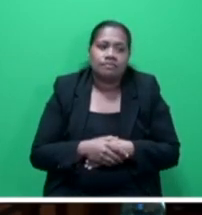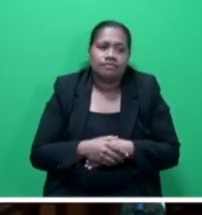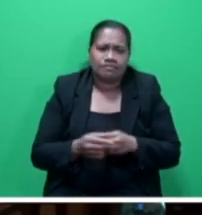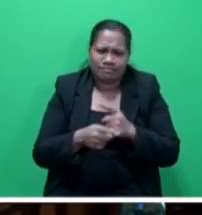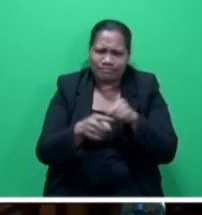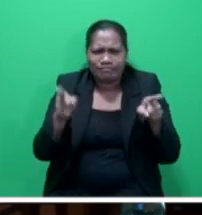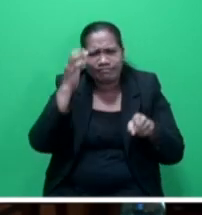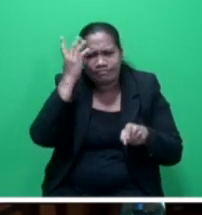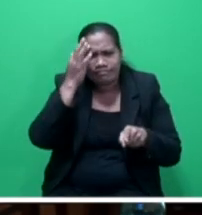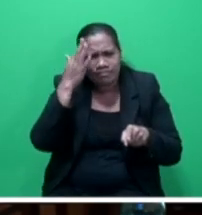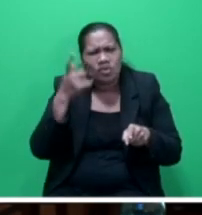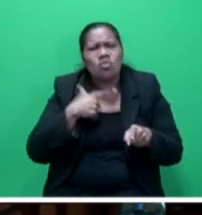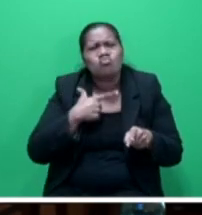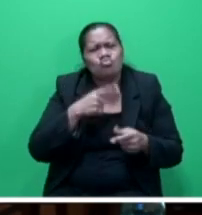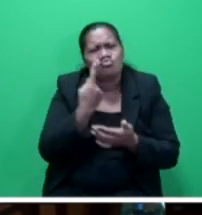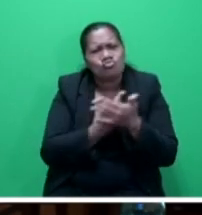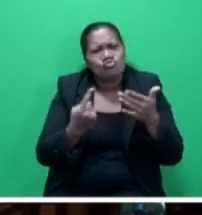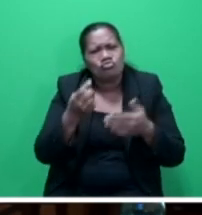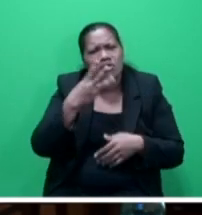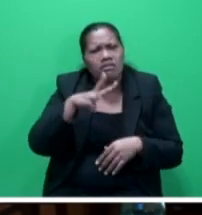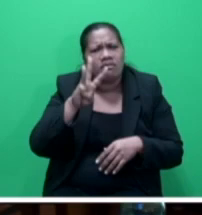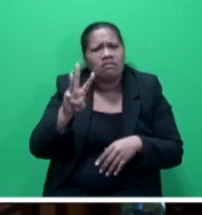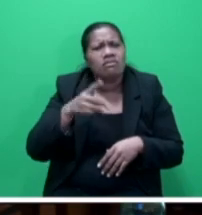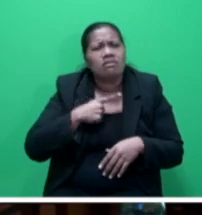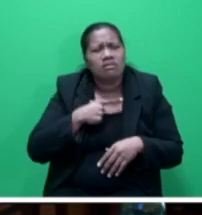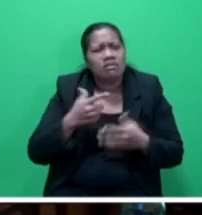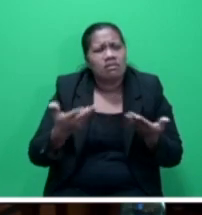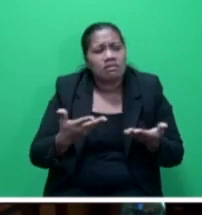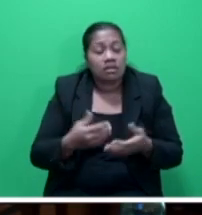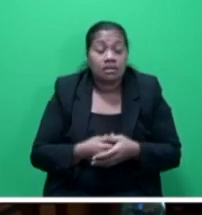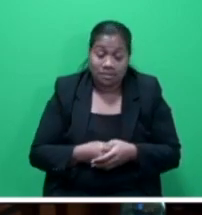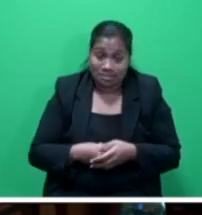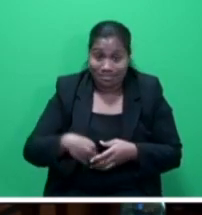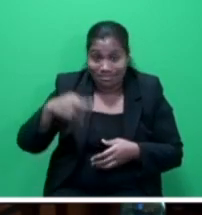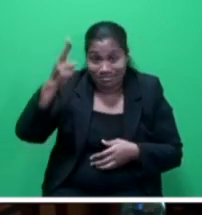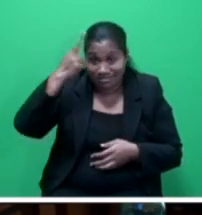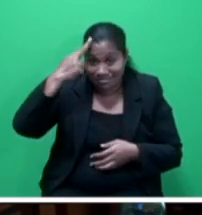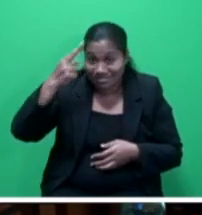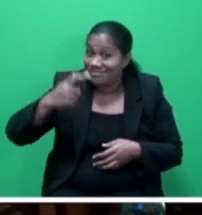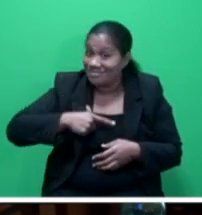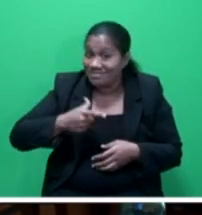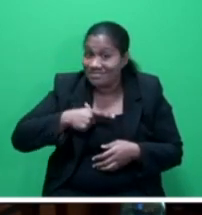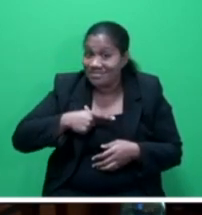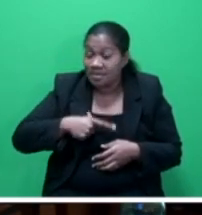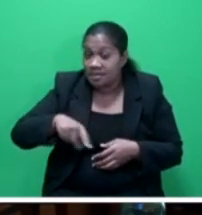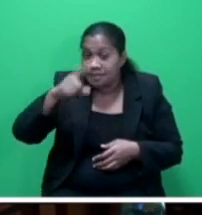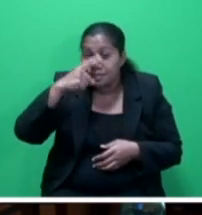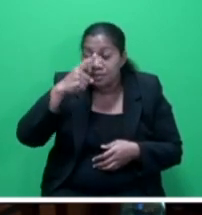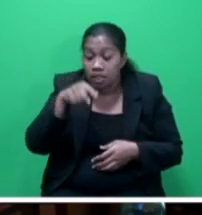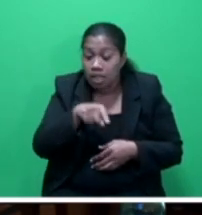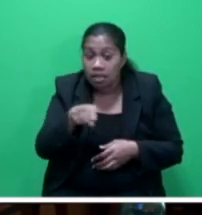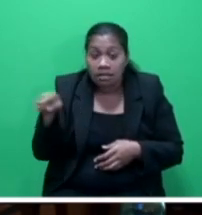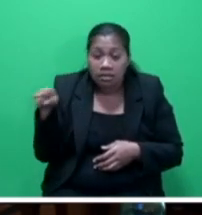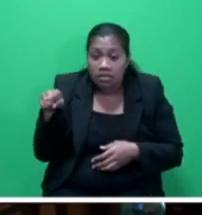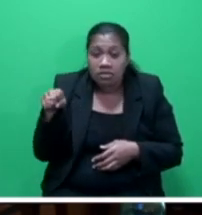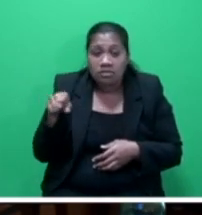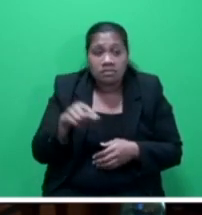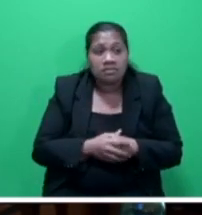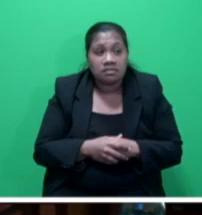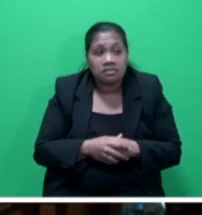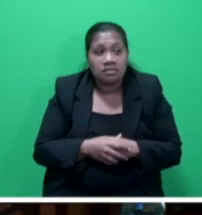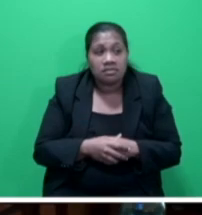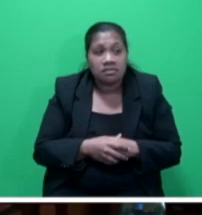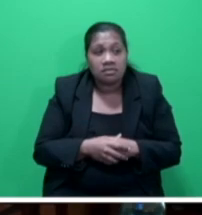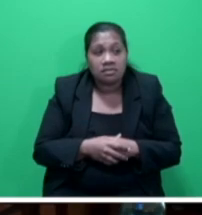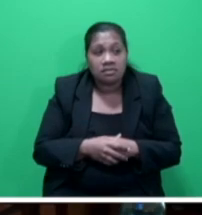why only 33, the reason being that the number of tenants who do not wish to disclose the